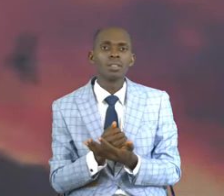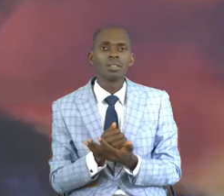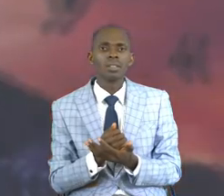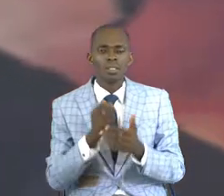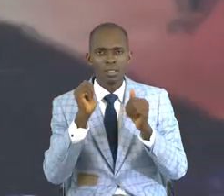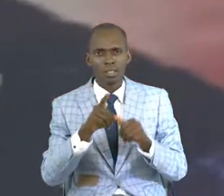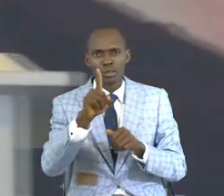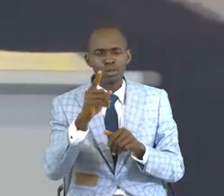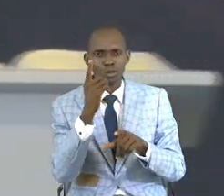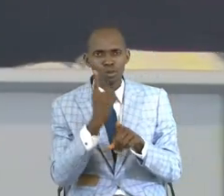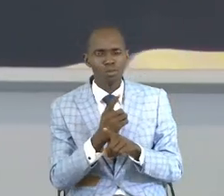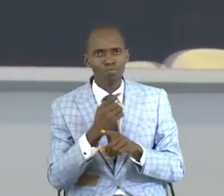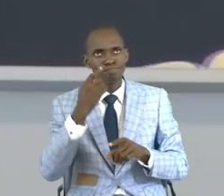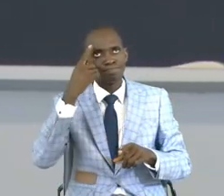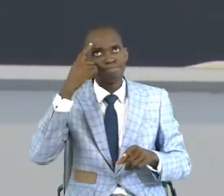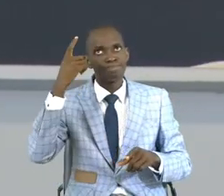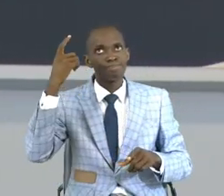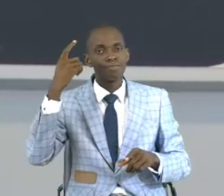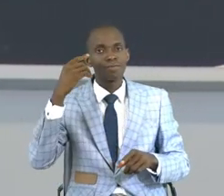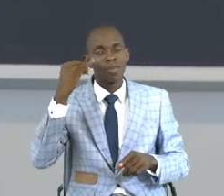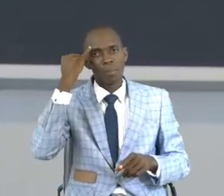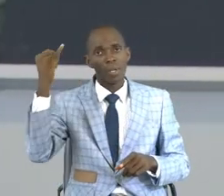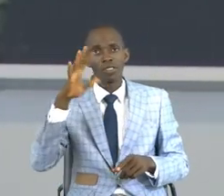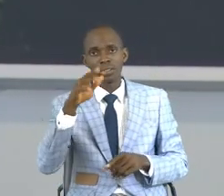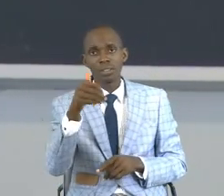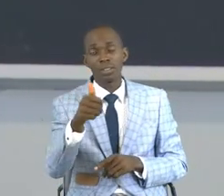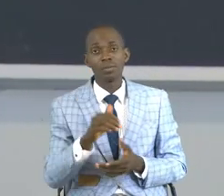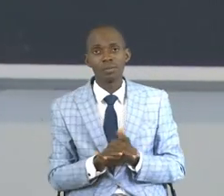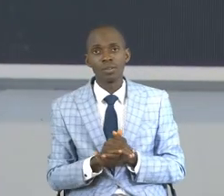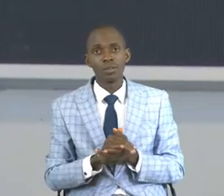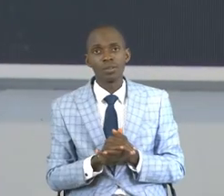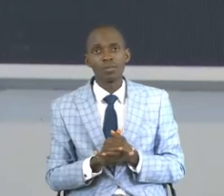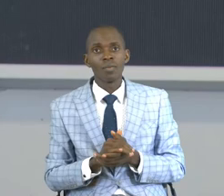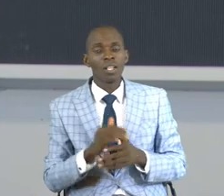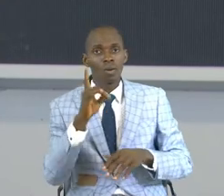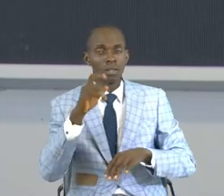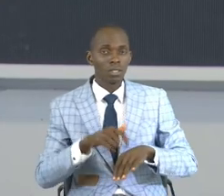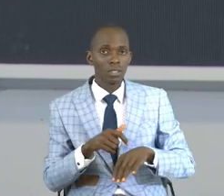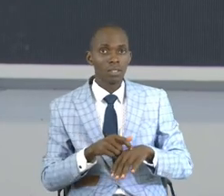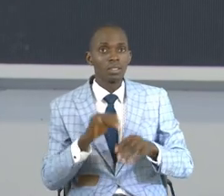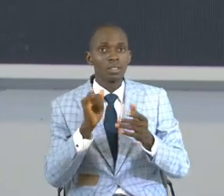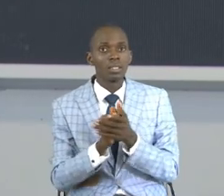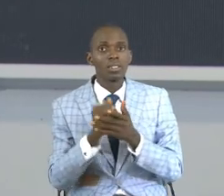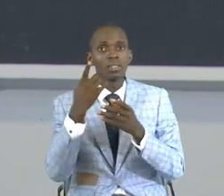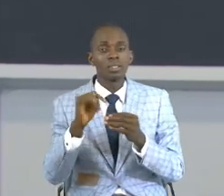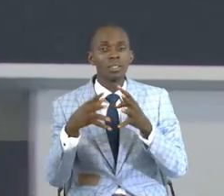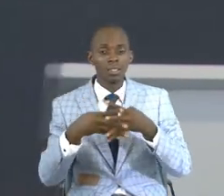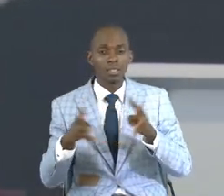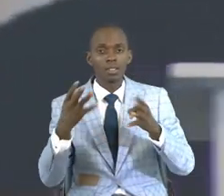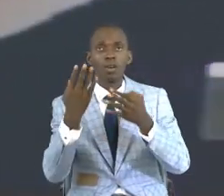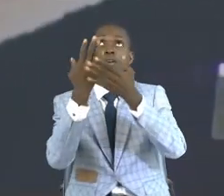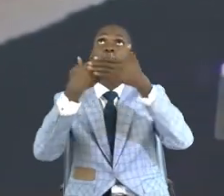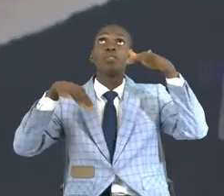yourself at the end of time? The gate to heaven opens, and the angels